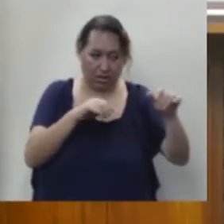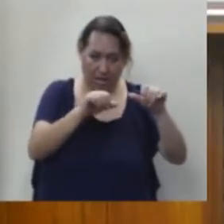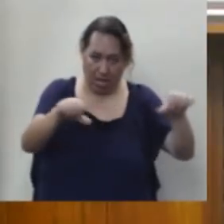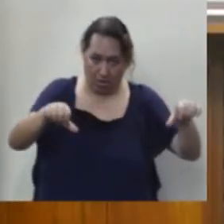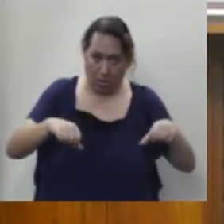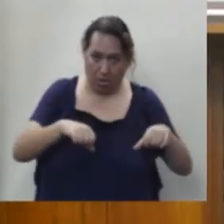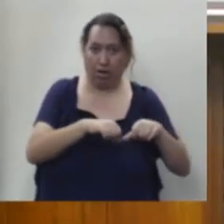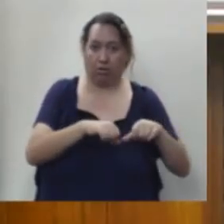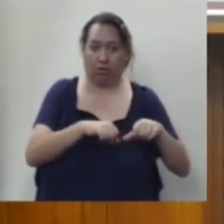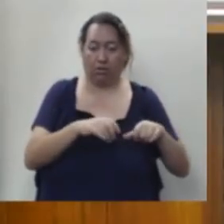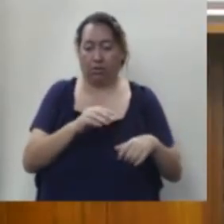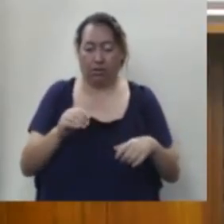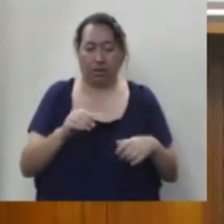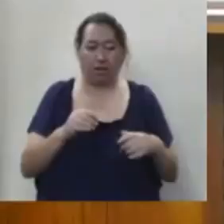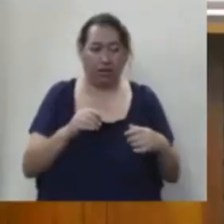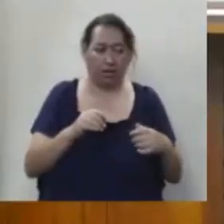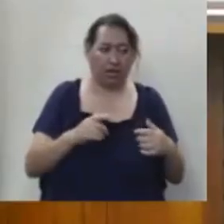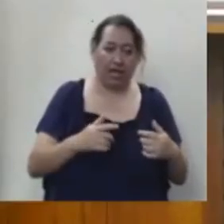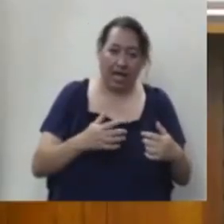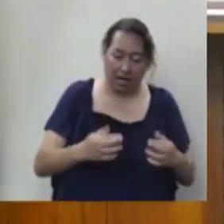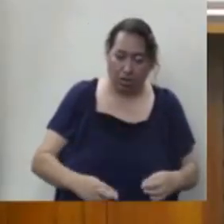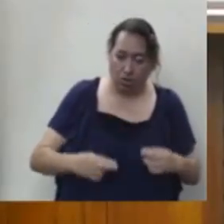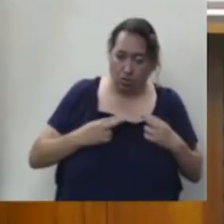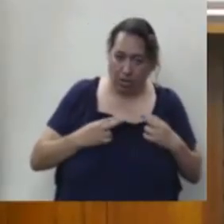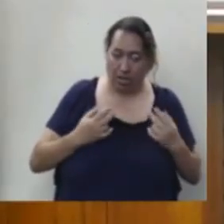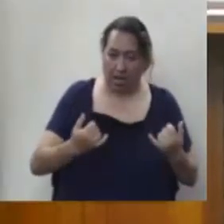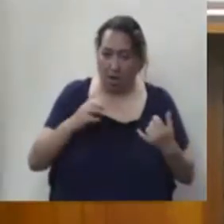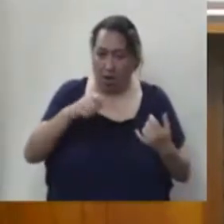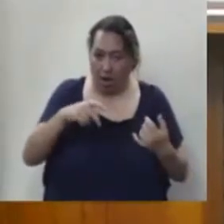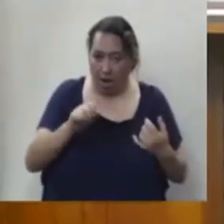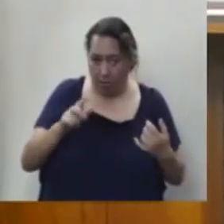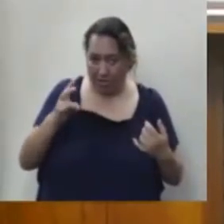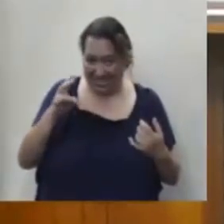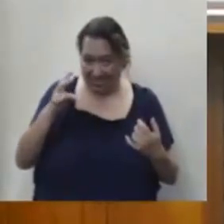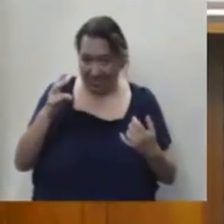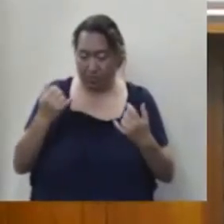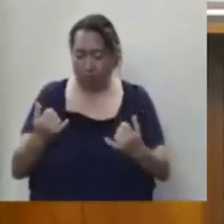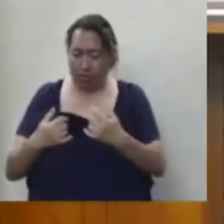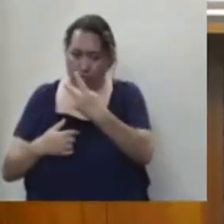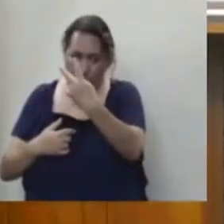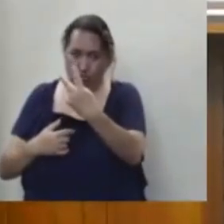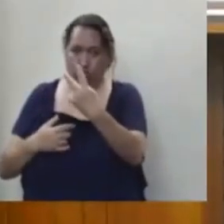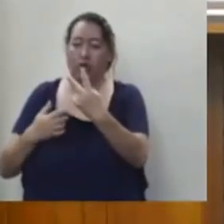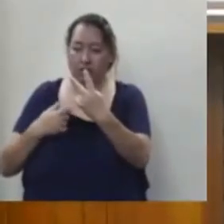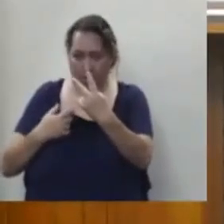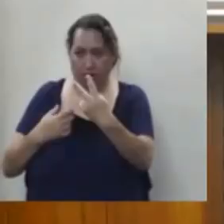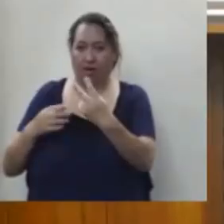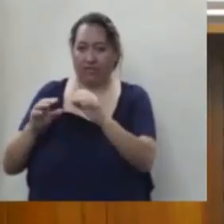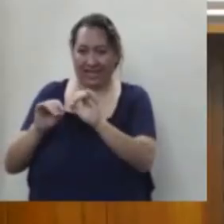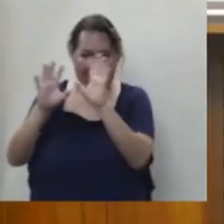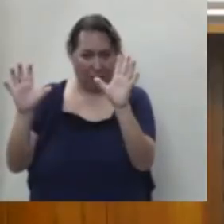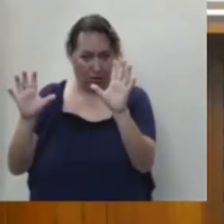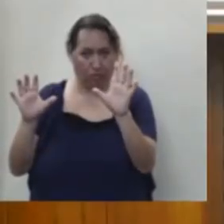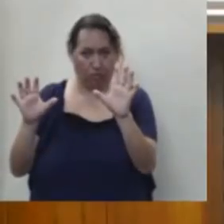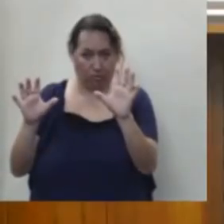them reside in. And on April 17, we have 2 that have cleared. And so the grand total from